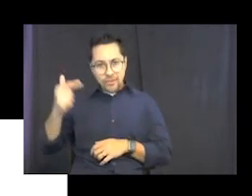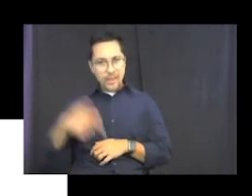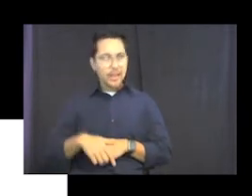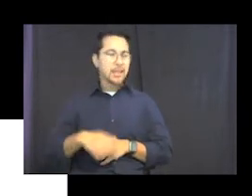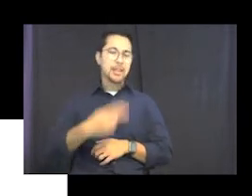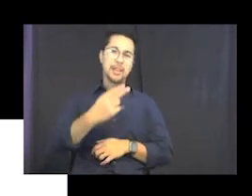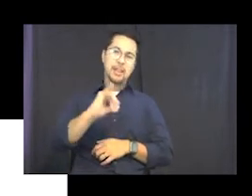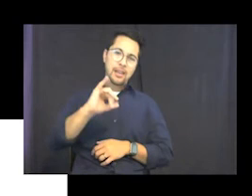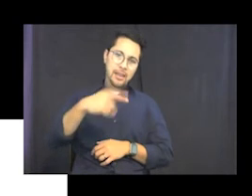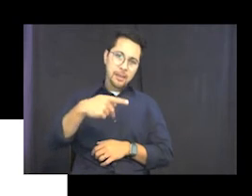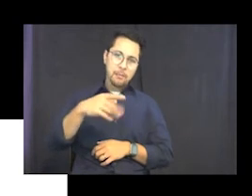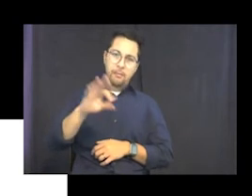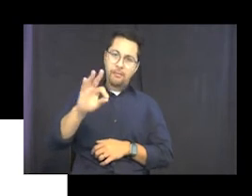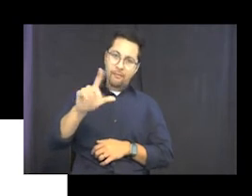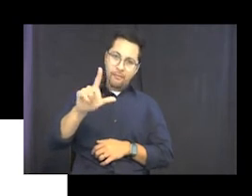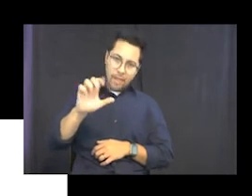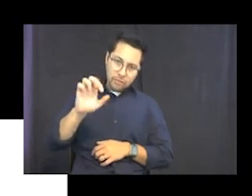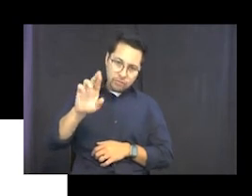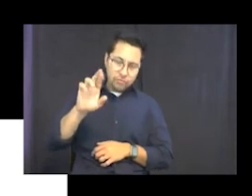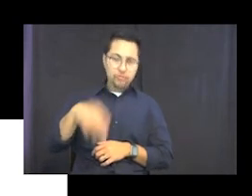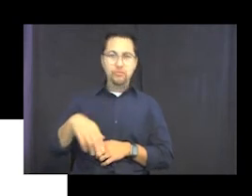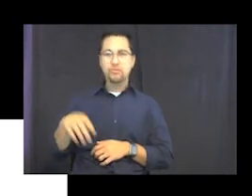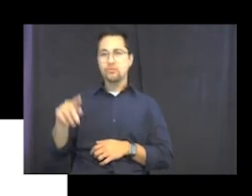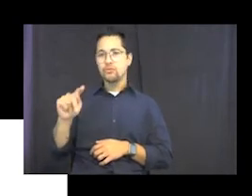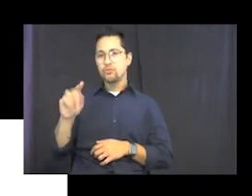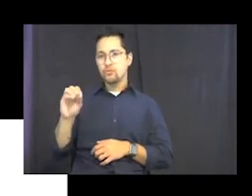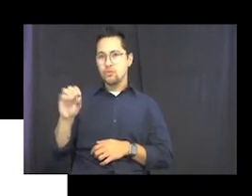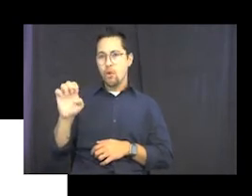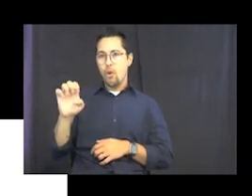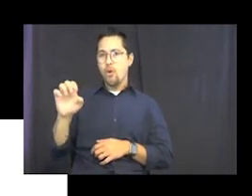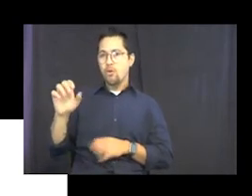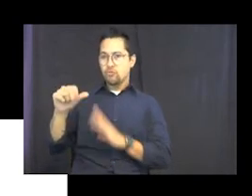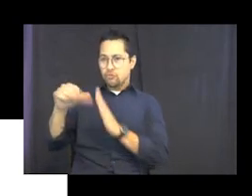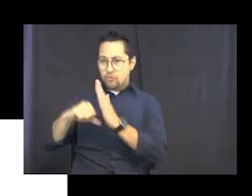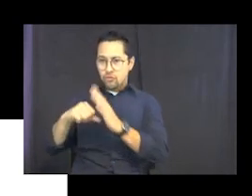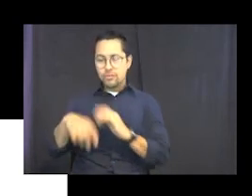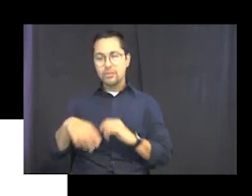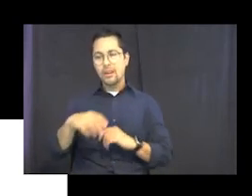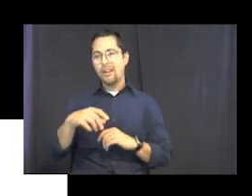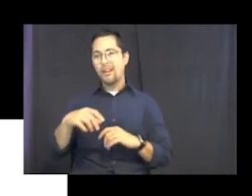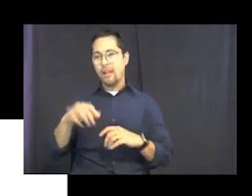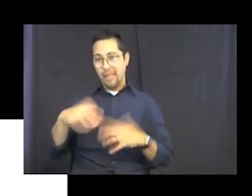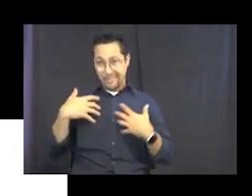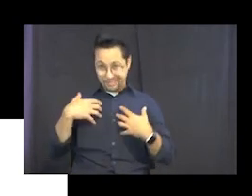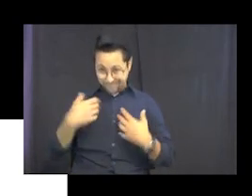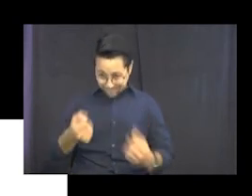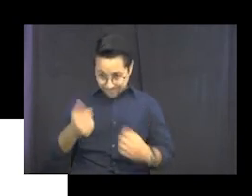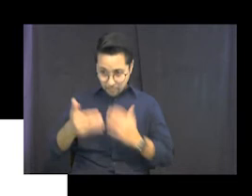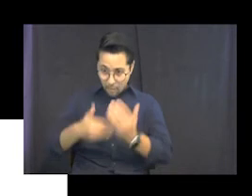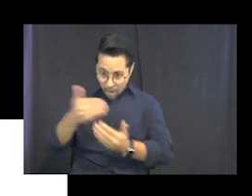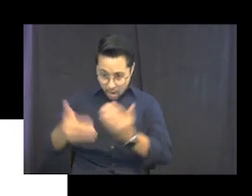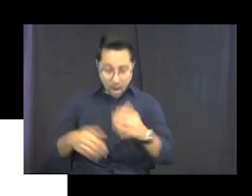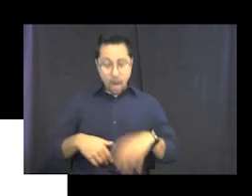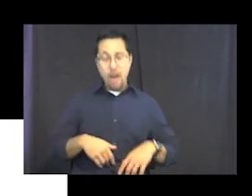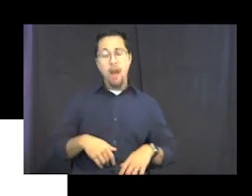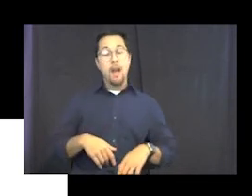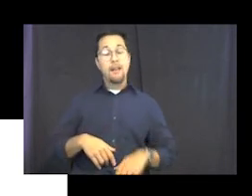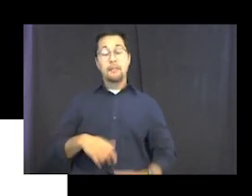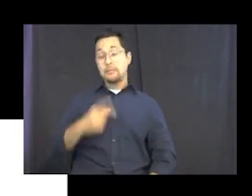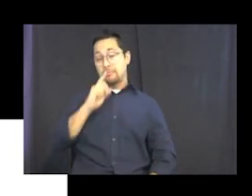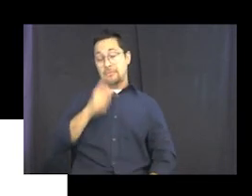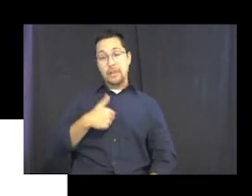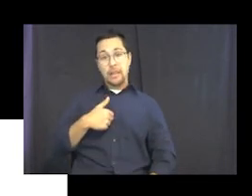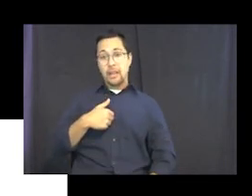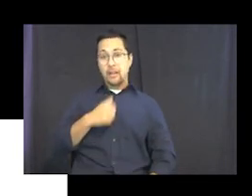the hip flexors and the toe surgery and the rehabilitation process, never did I thought I